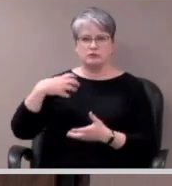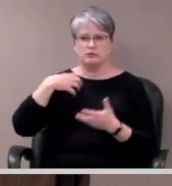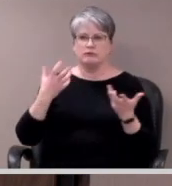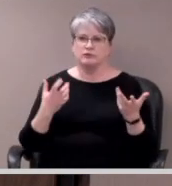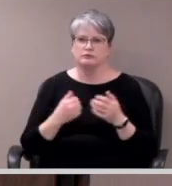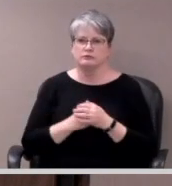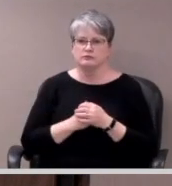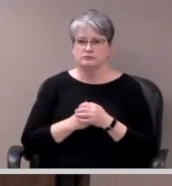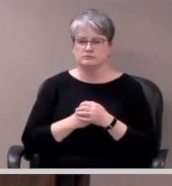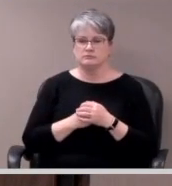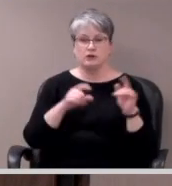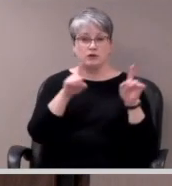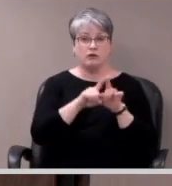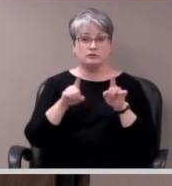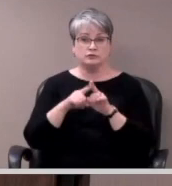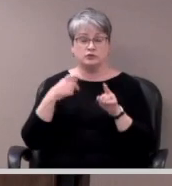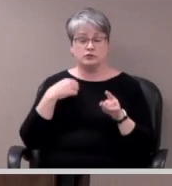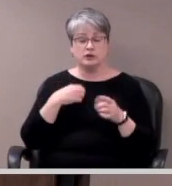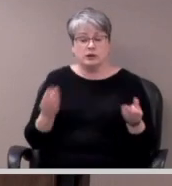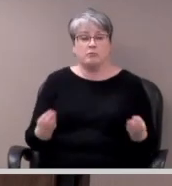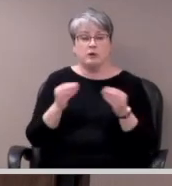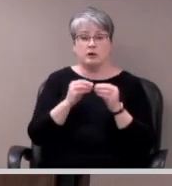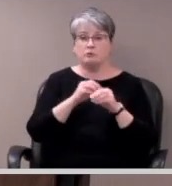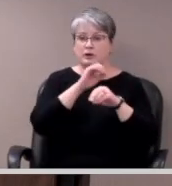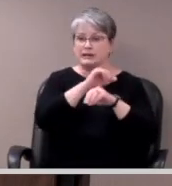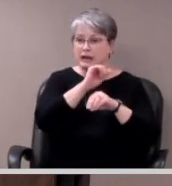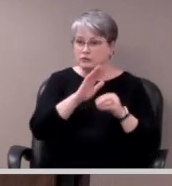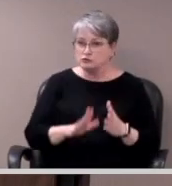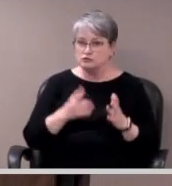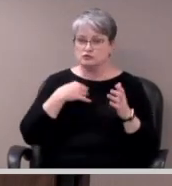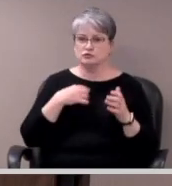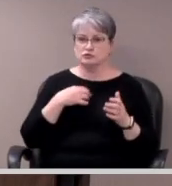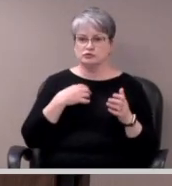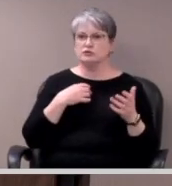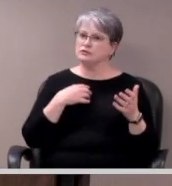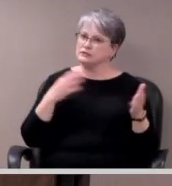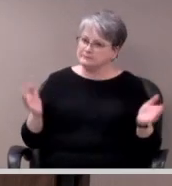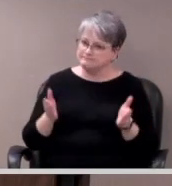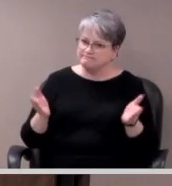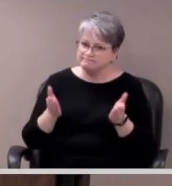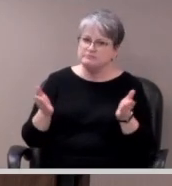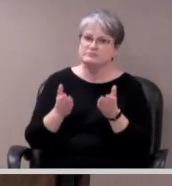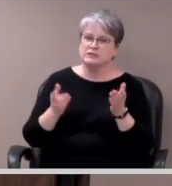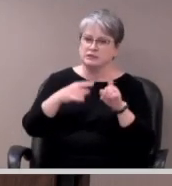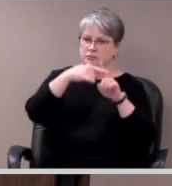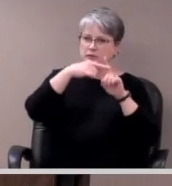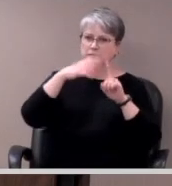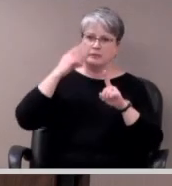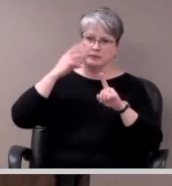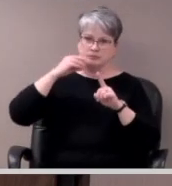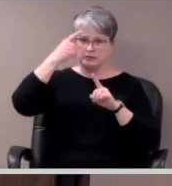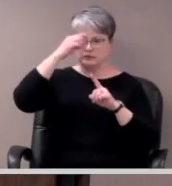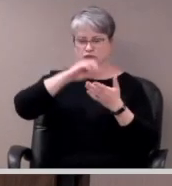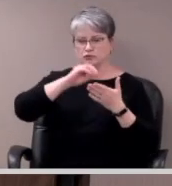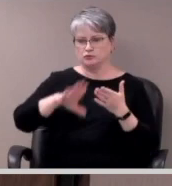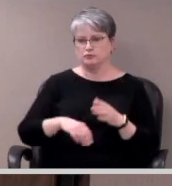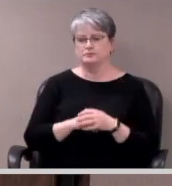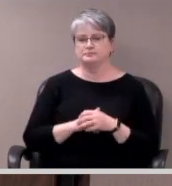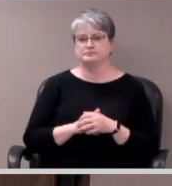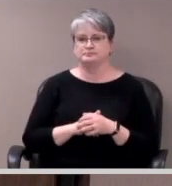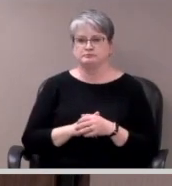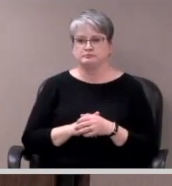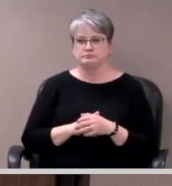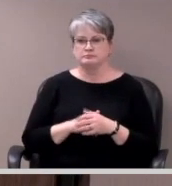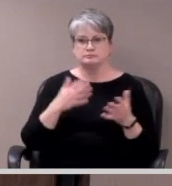And you have additional counselors now to facilitate those positive experiences. The tie vote